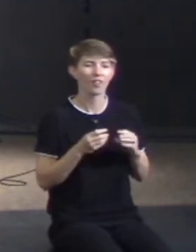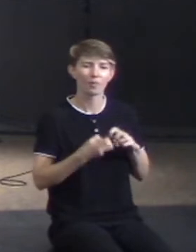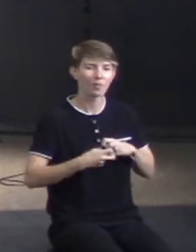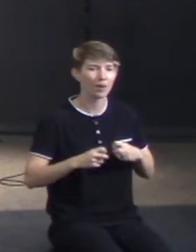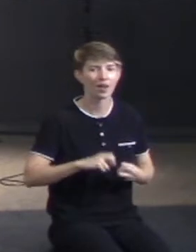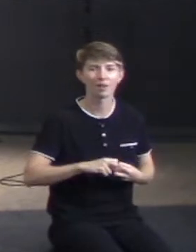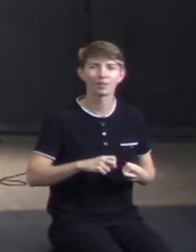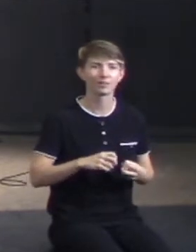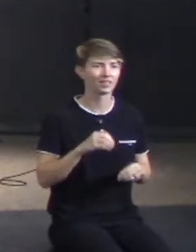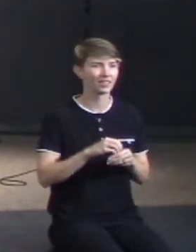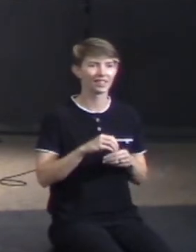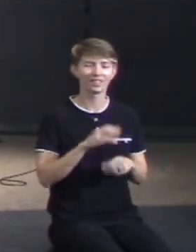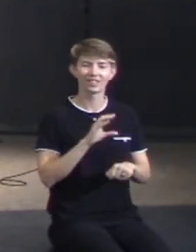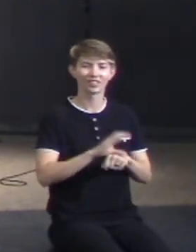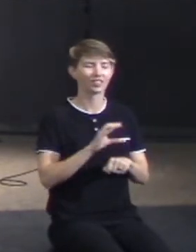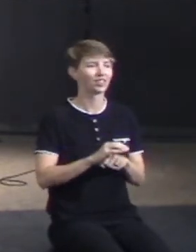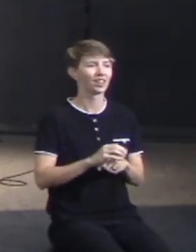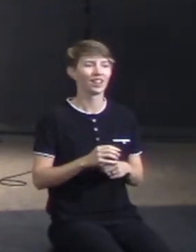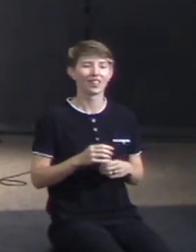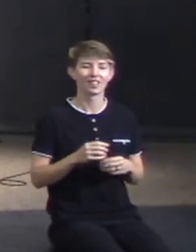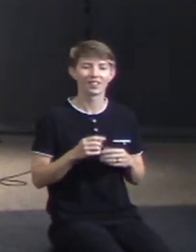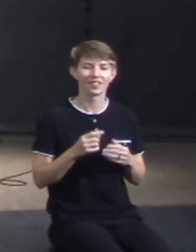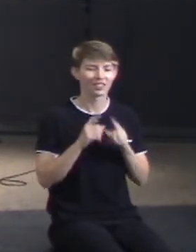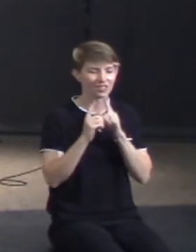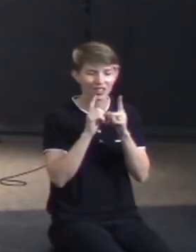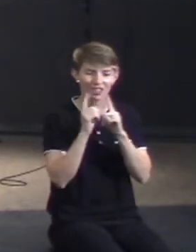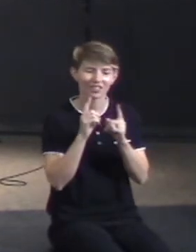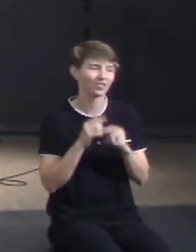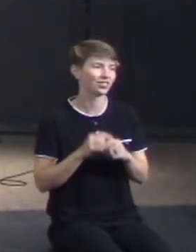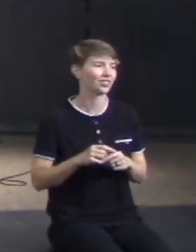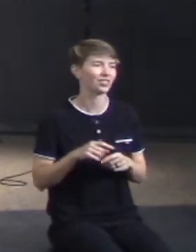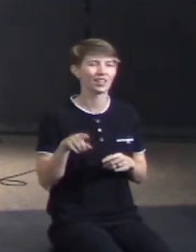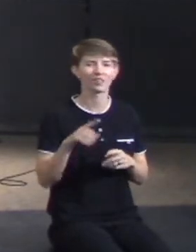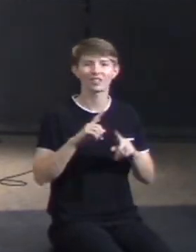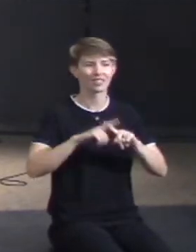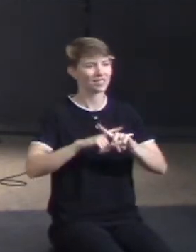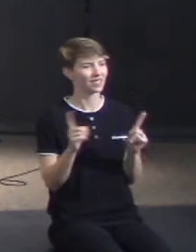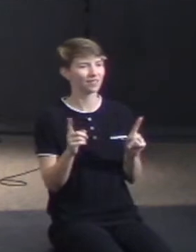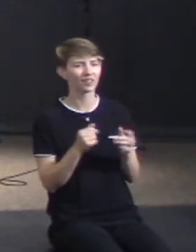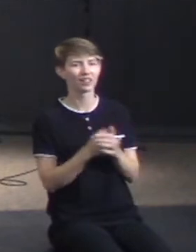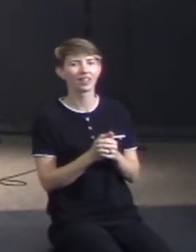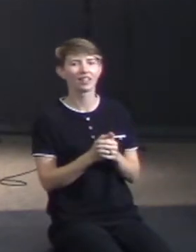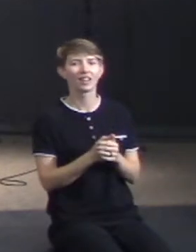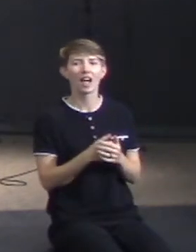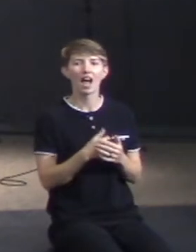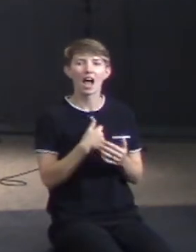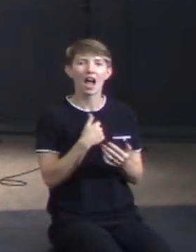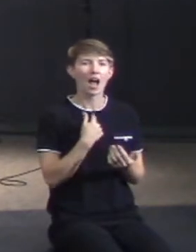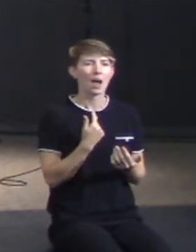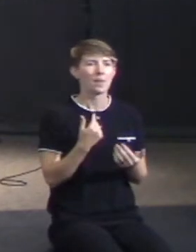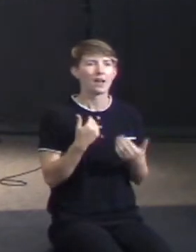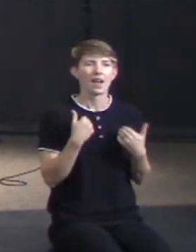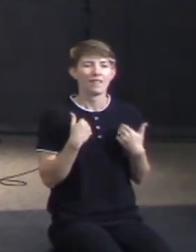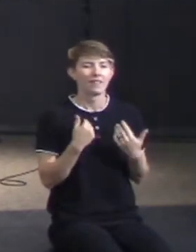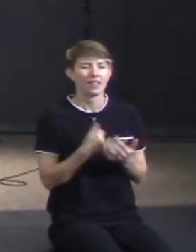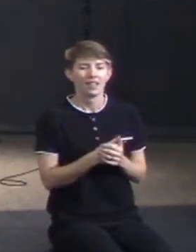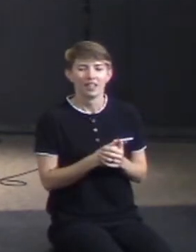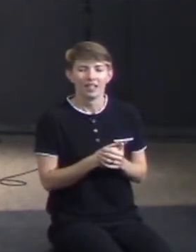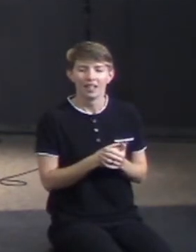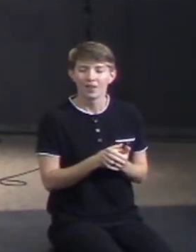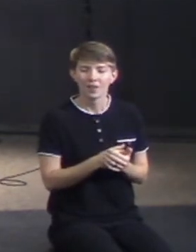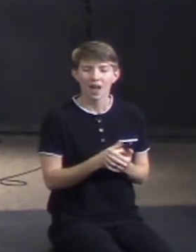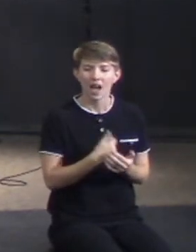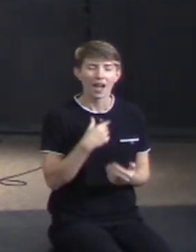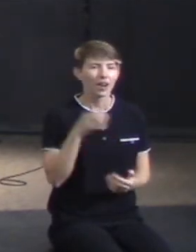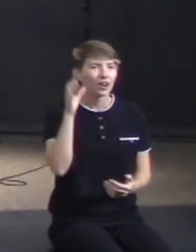they solved it all. I mean, the talks were just different. I mean, walking up to someone, hugging on, and all of a sudden, man, I'm having a dissertation on things. I